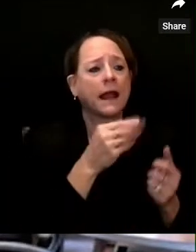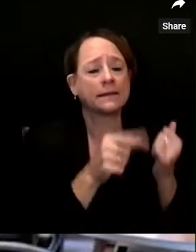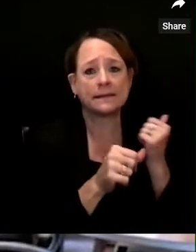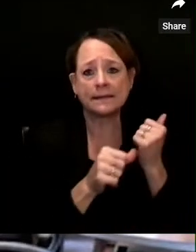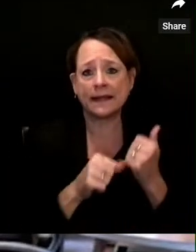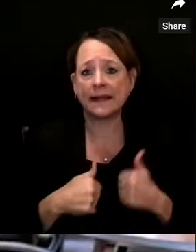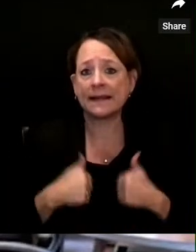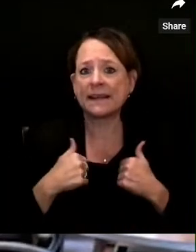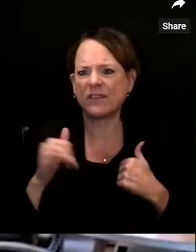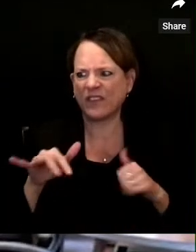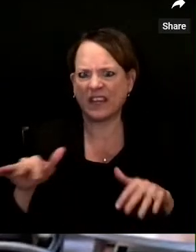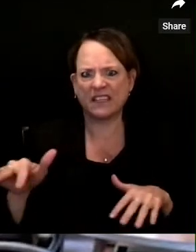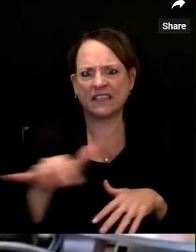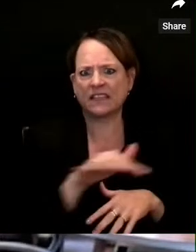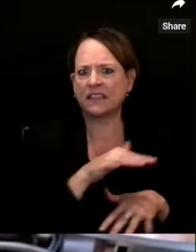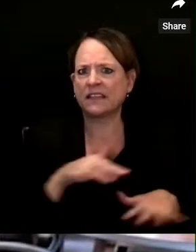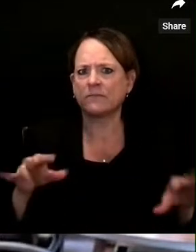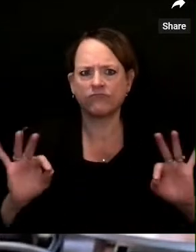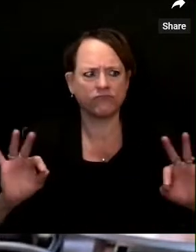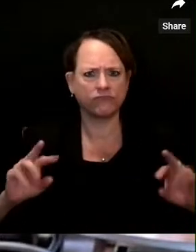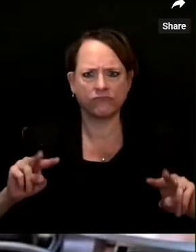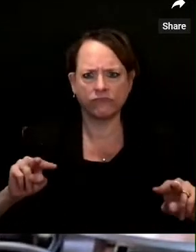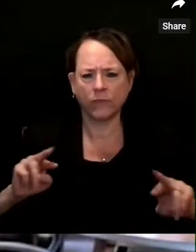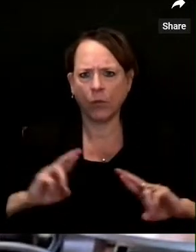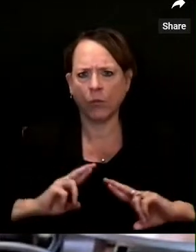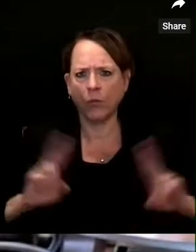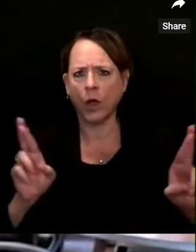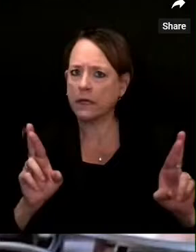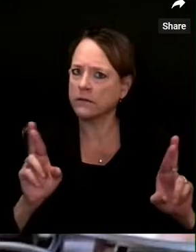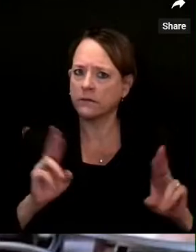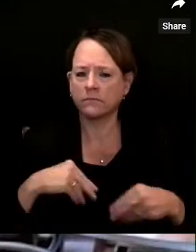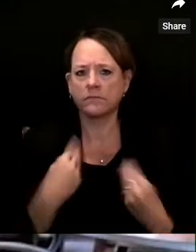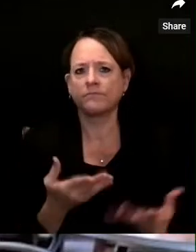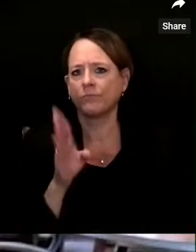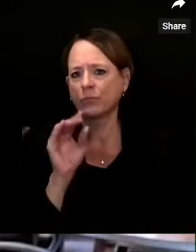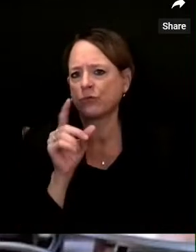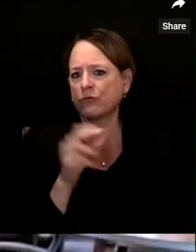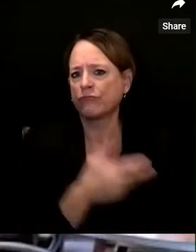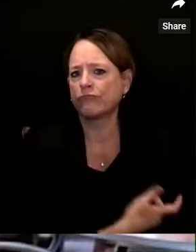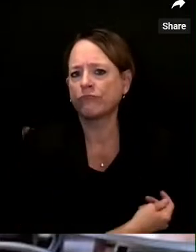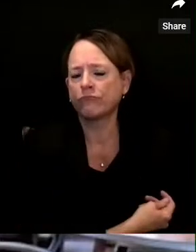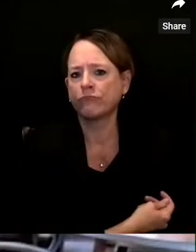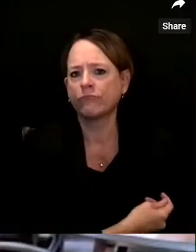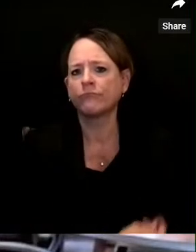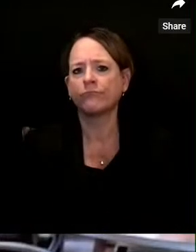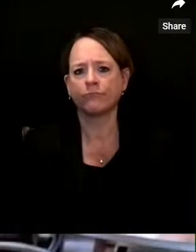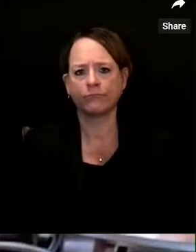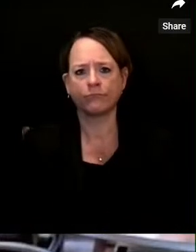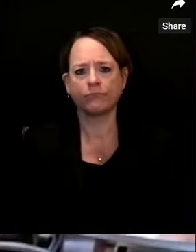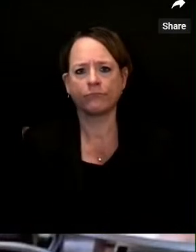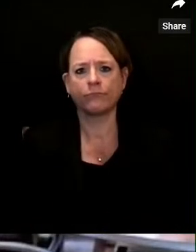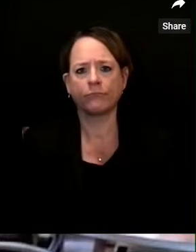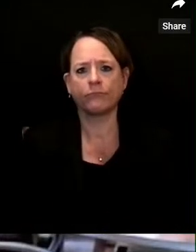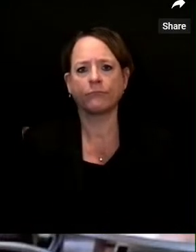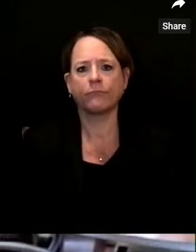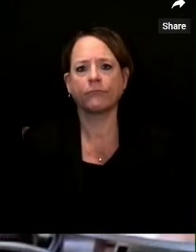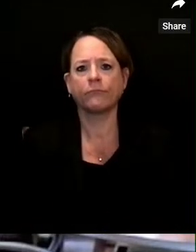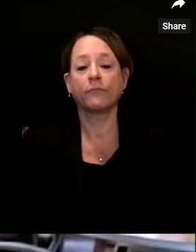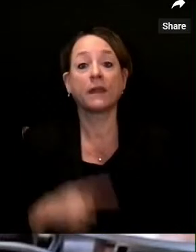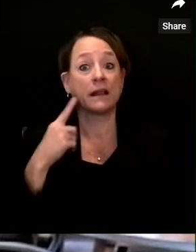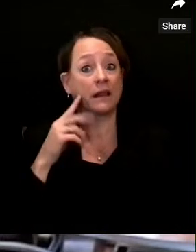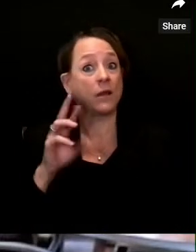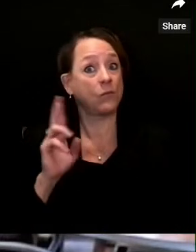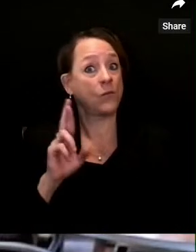be administered. And finally, I think as we move into this next phase of conversation and planning